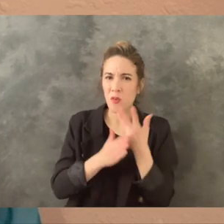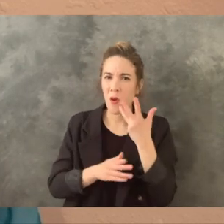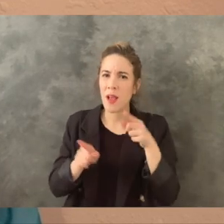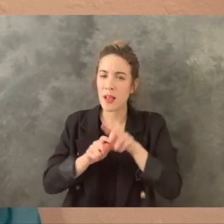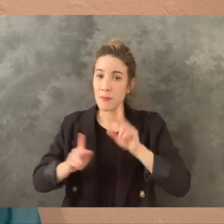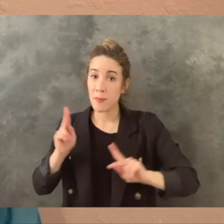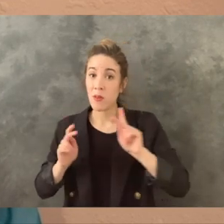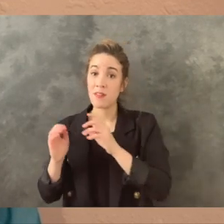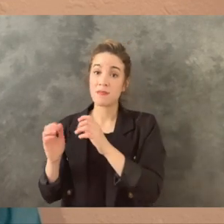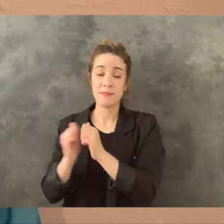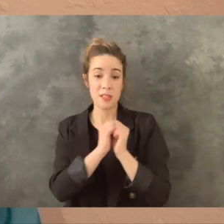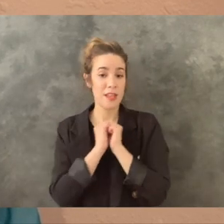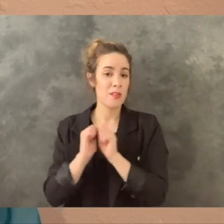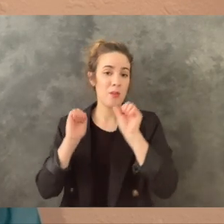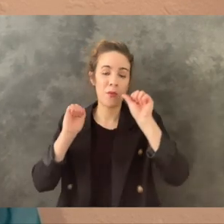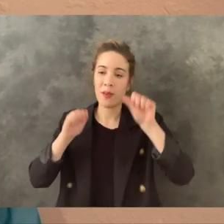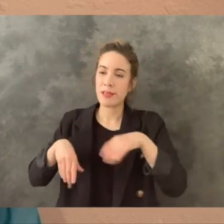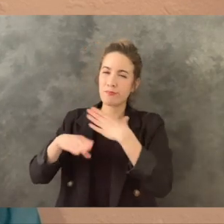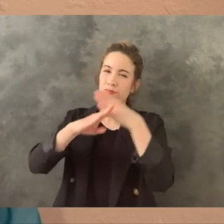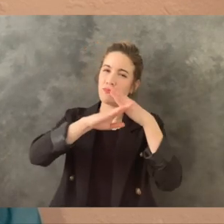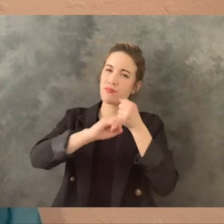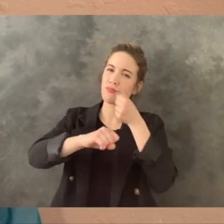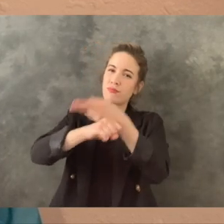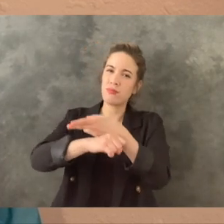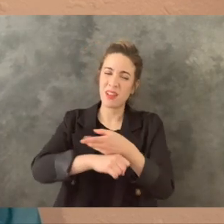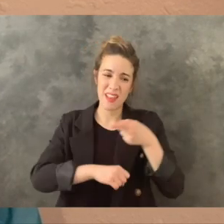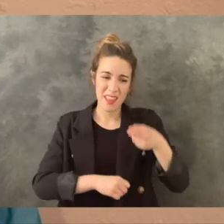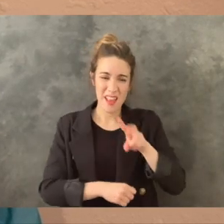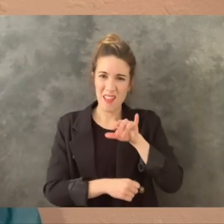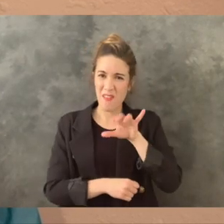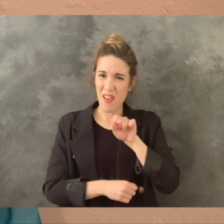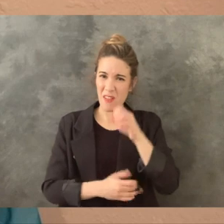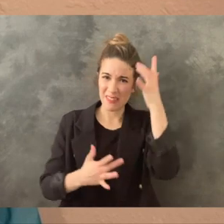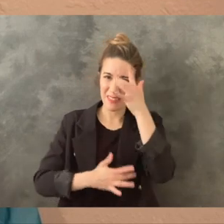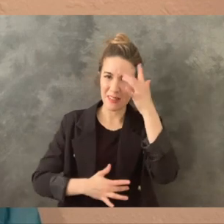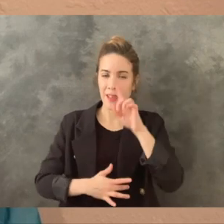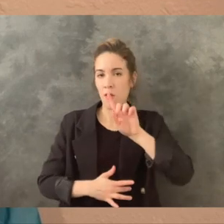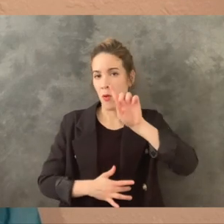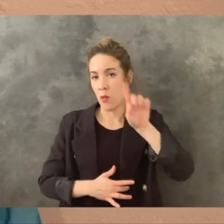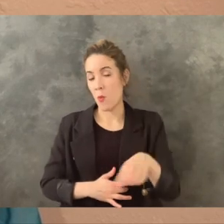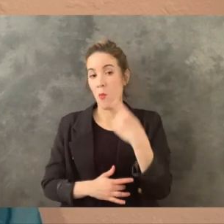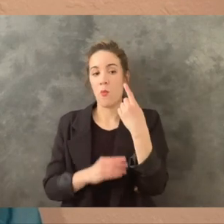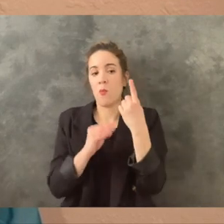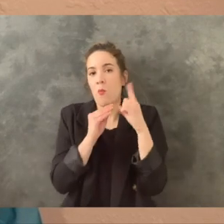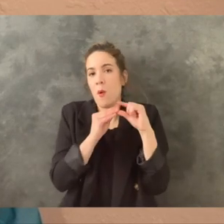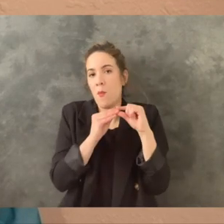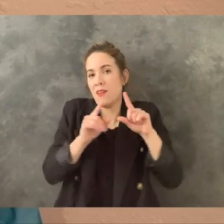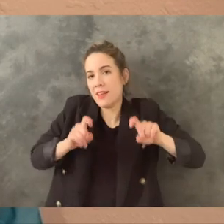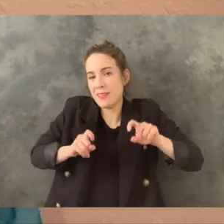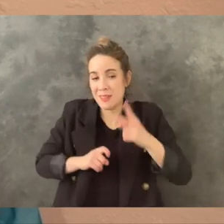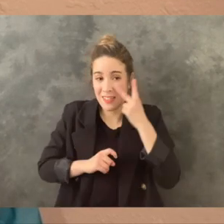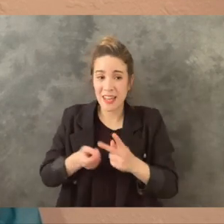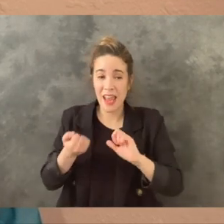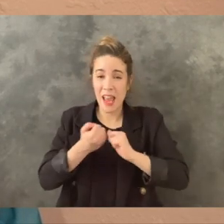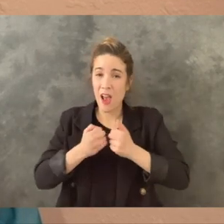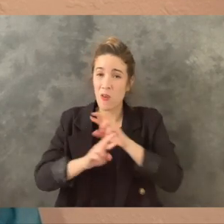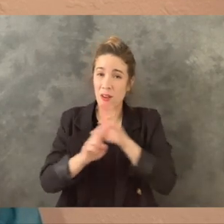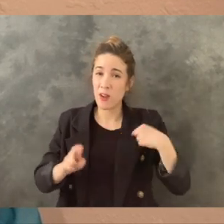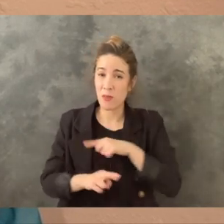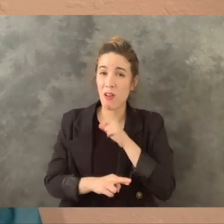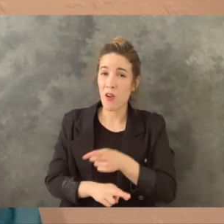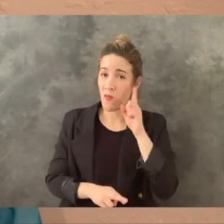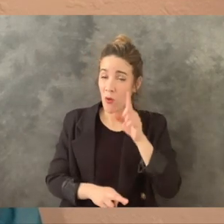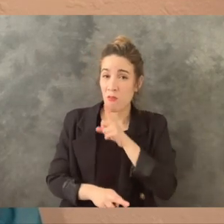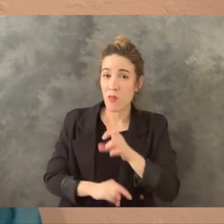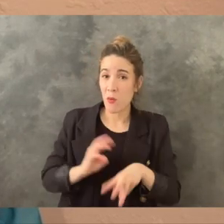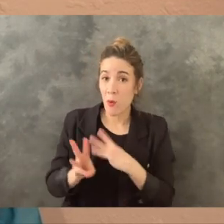and together able to surpass all the odds against us. This virus is just one more test, a test to see how ready we are for the real